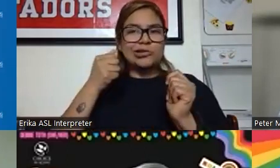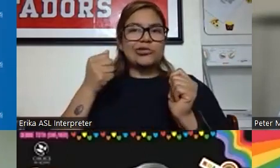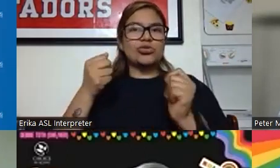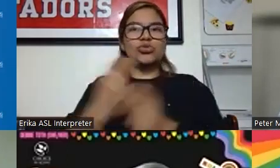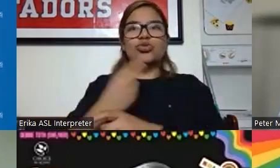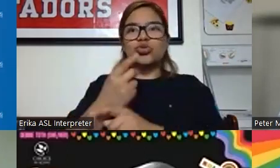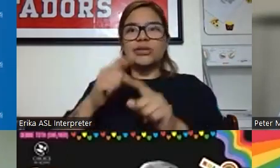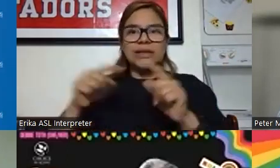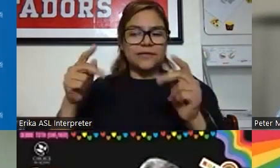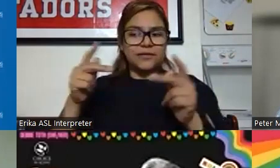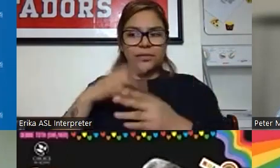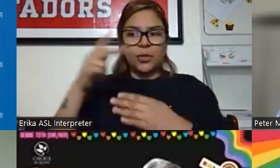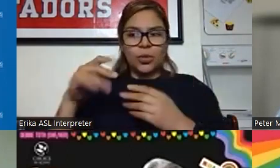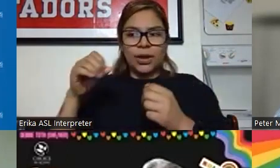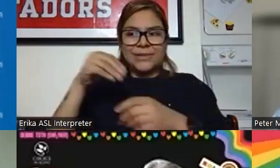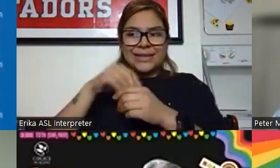to do so.